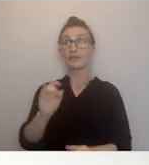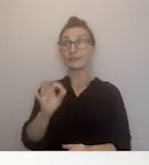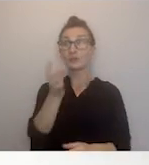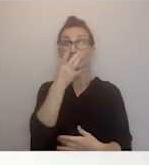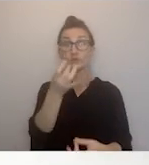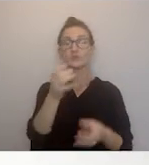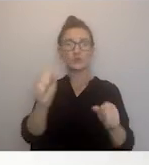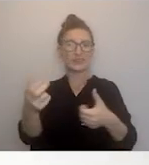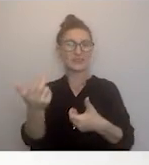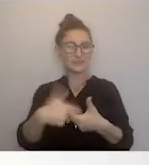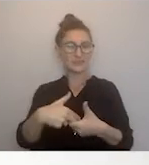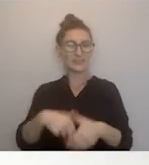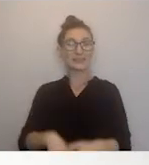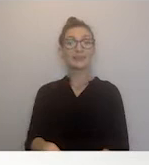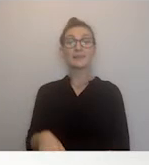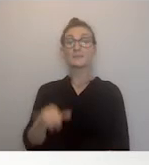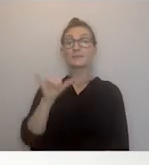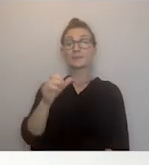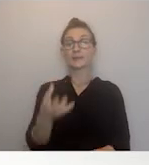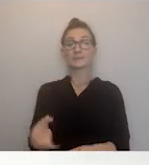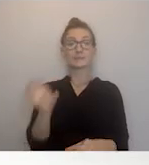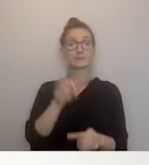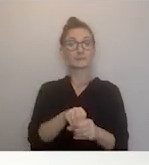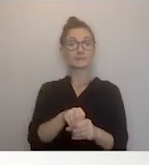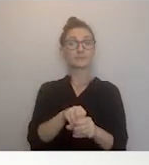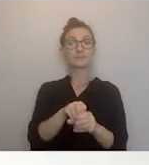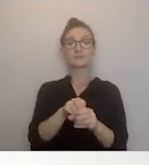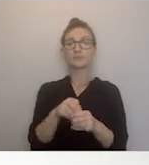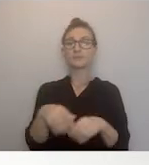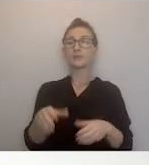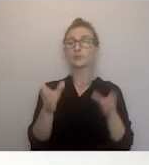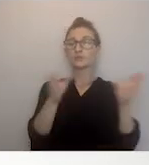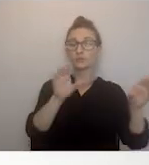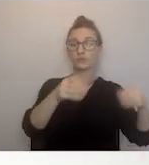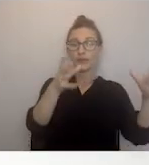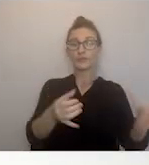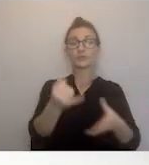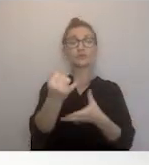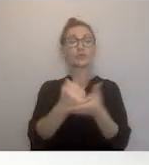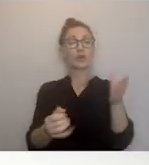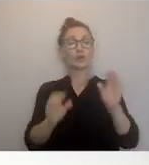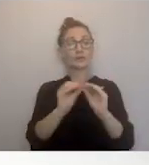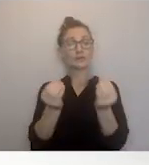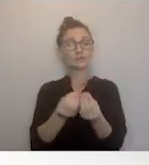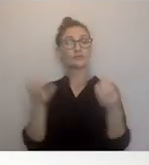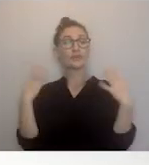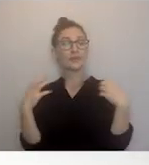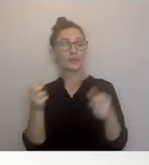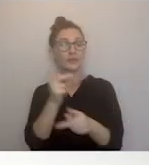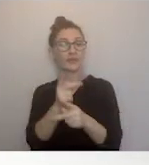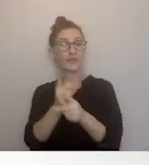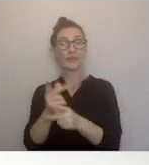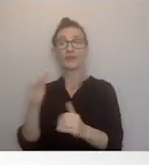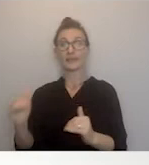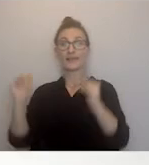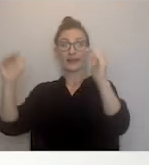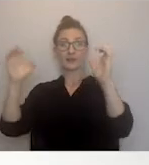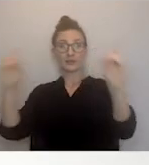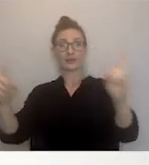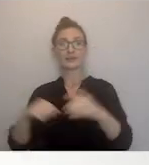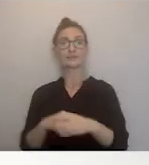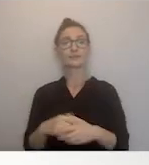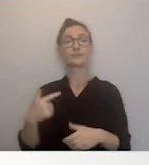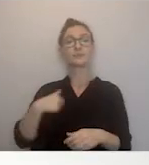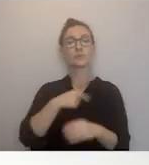task force is a group of service providers, arts organizations, healthcare, and higher education institutions, and what we do together